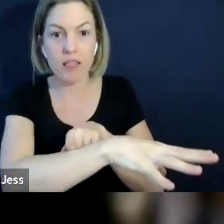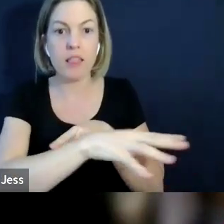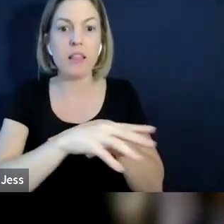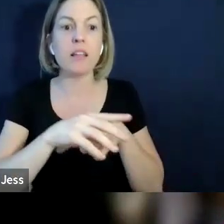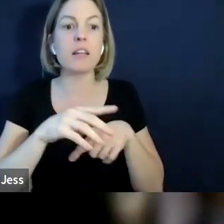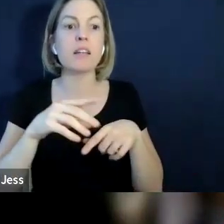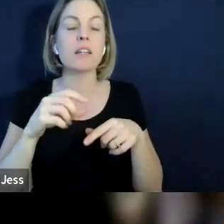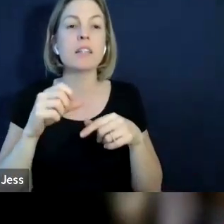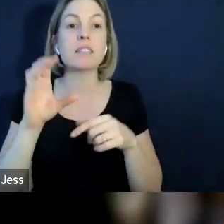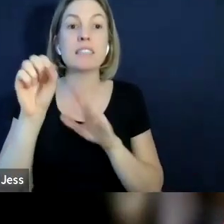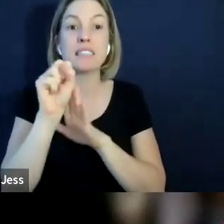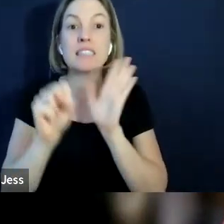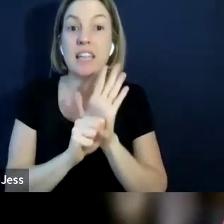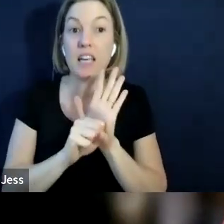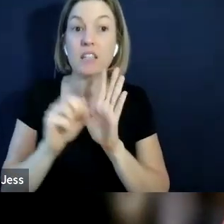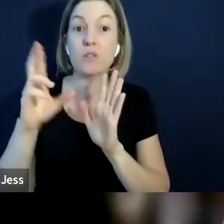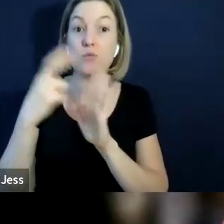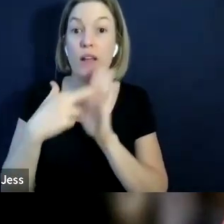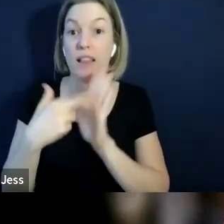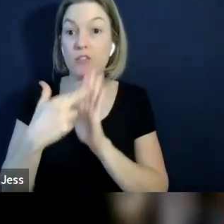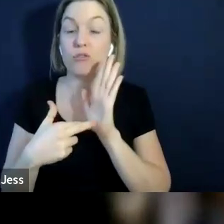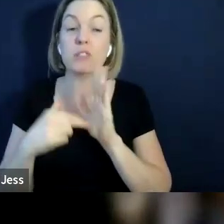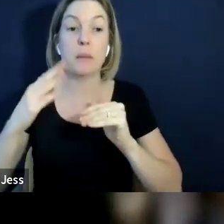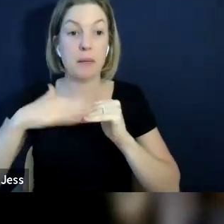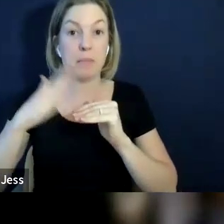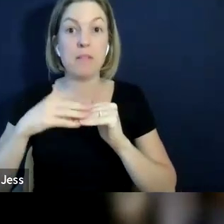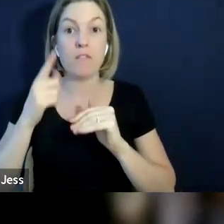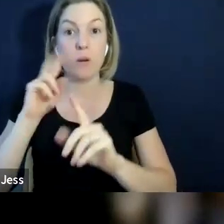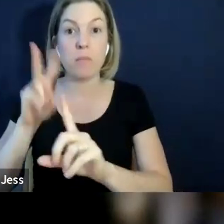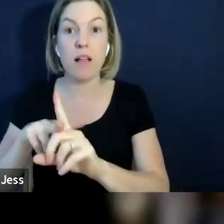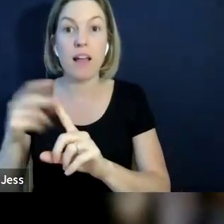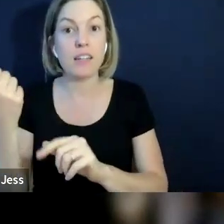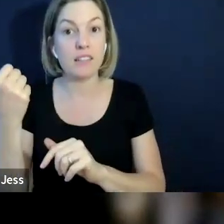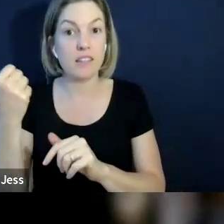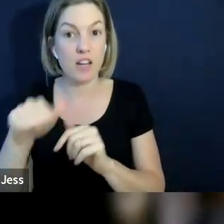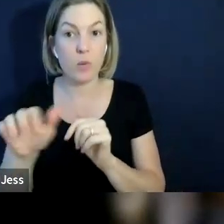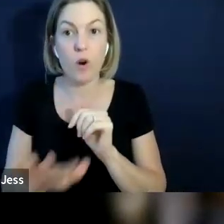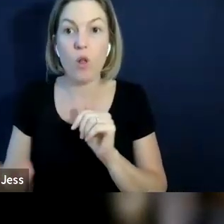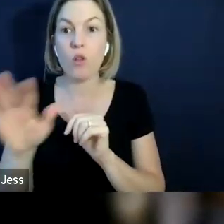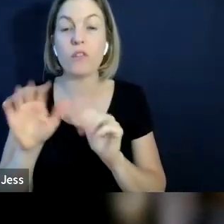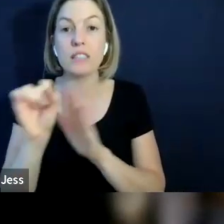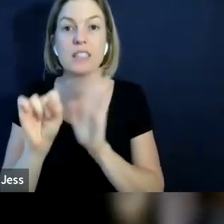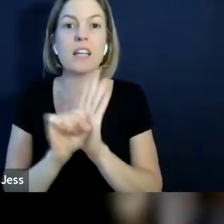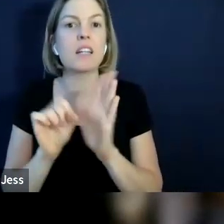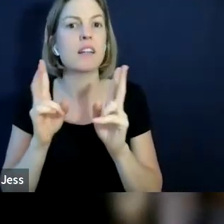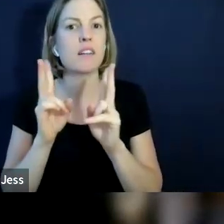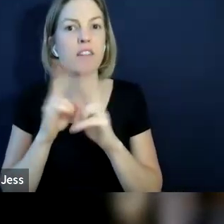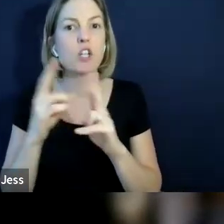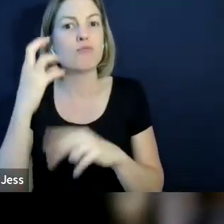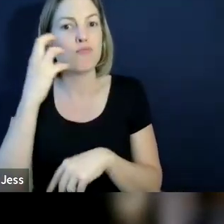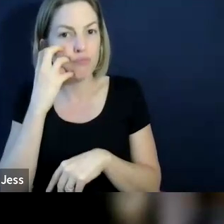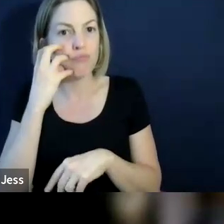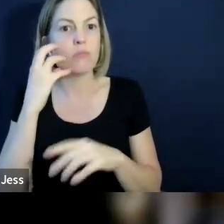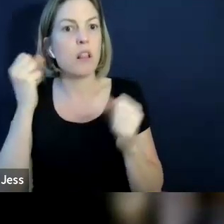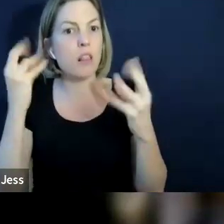State regulations are generally the minimum that can be applied anywhere in the state, but this is a very densely populated